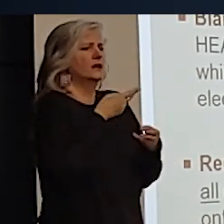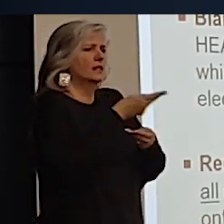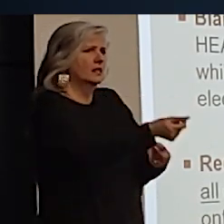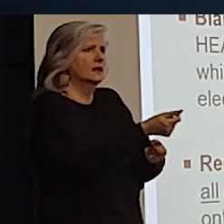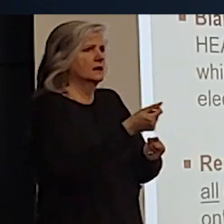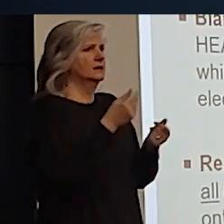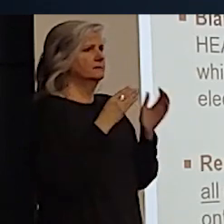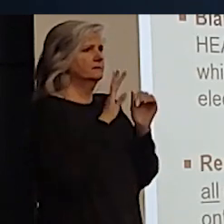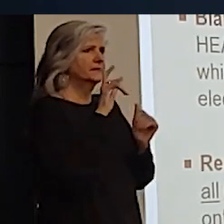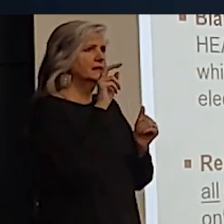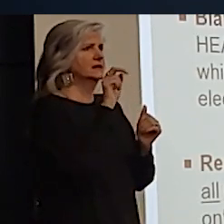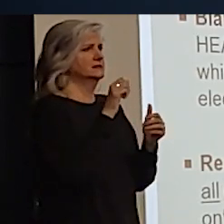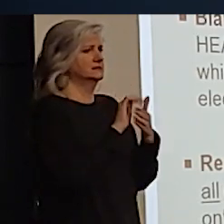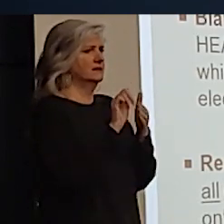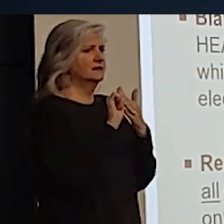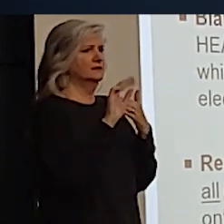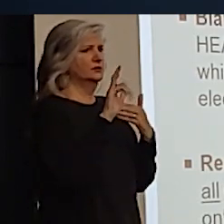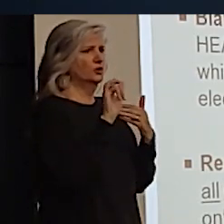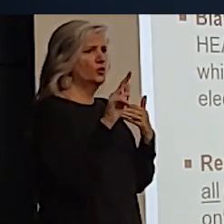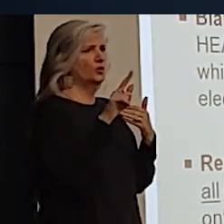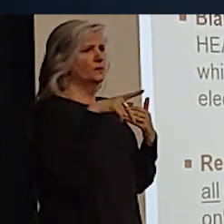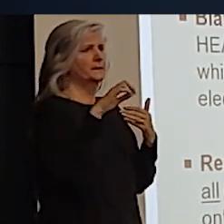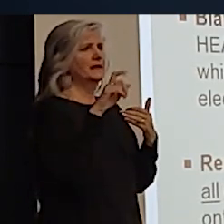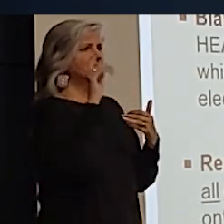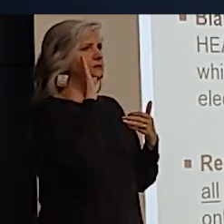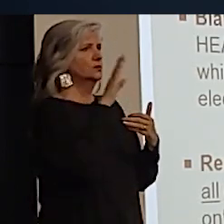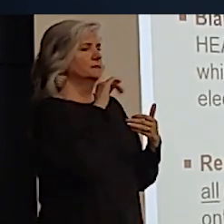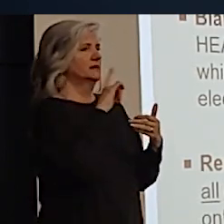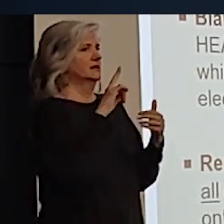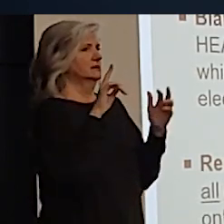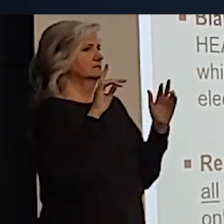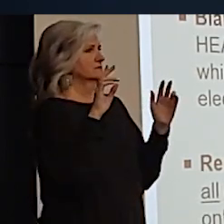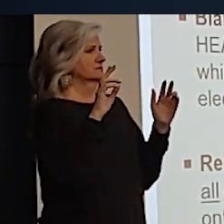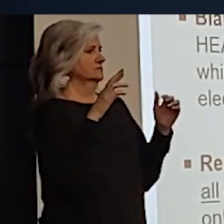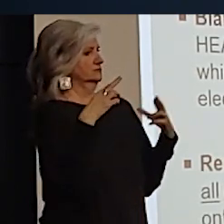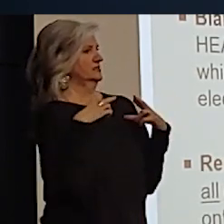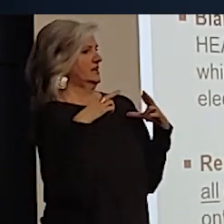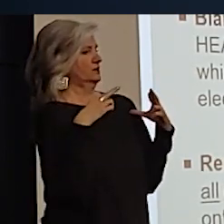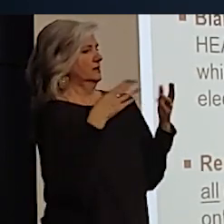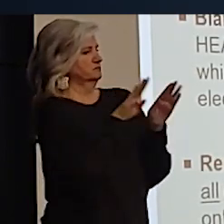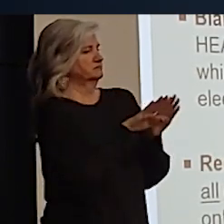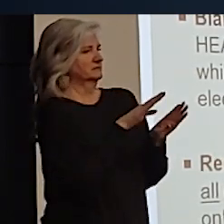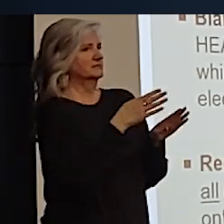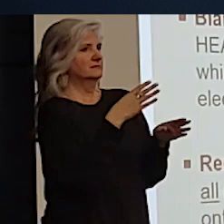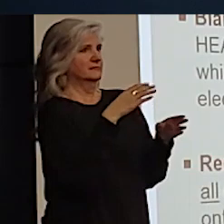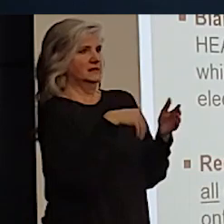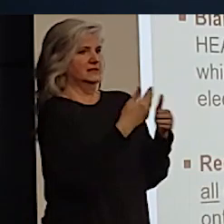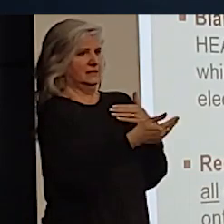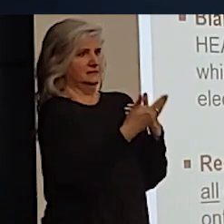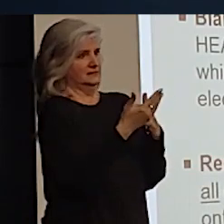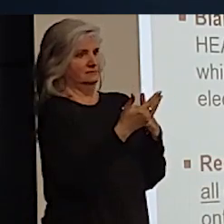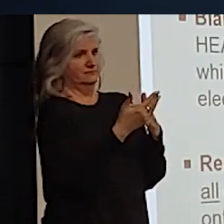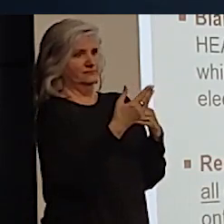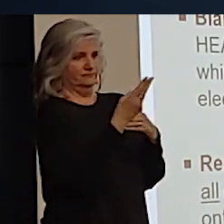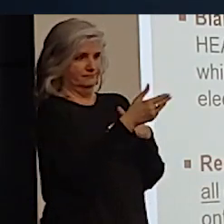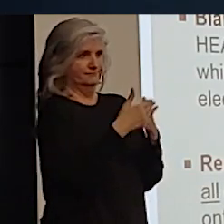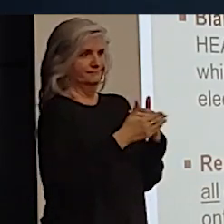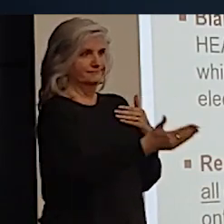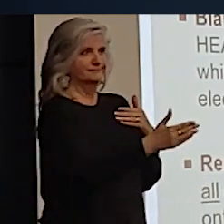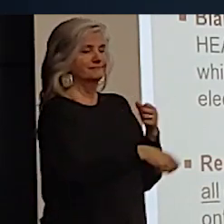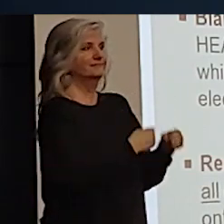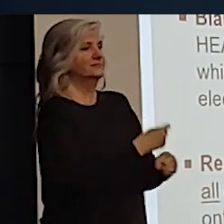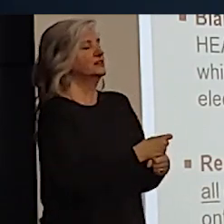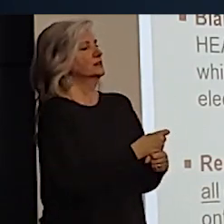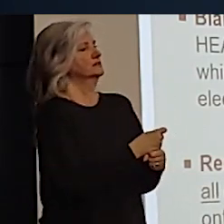of dollars into coal plants that are going to be retiring within the next 10 years? And that's exactly what's happened. And so that